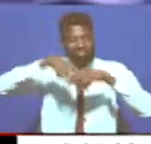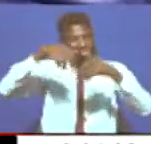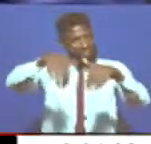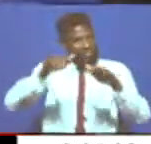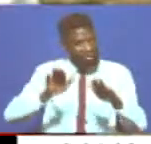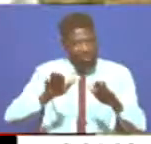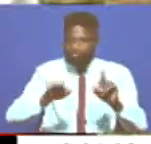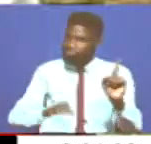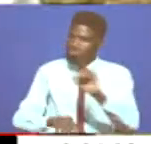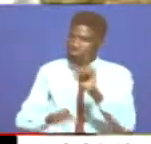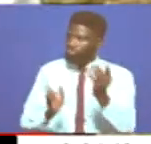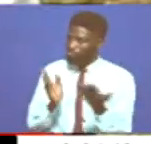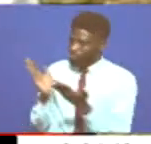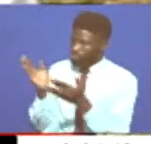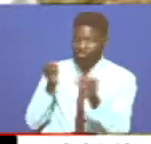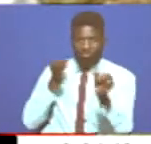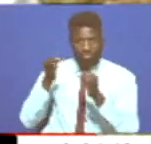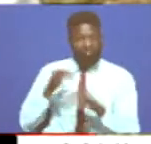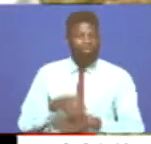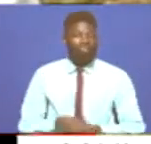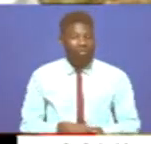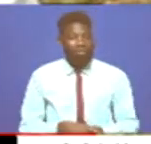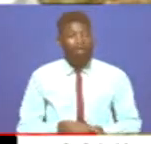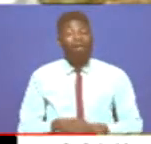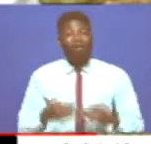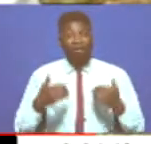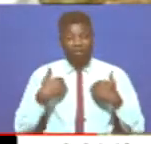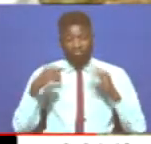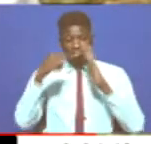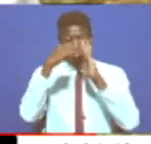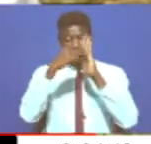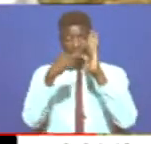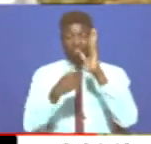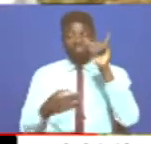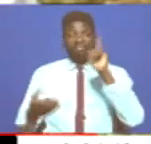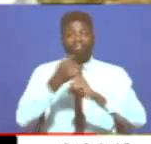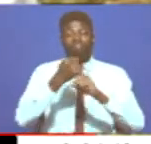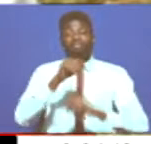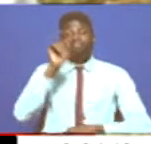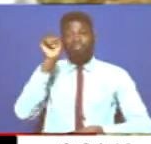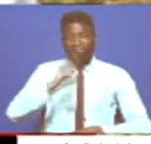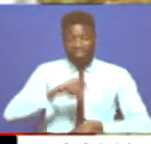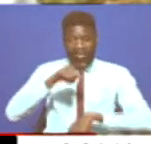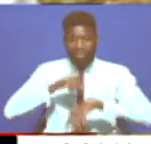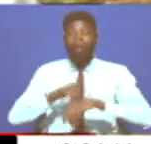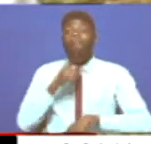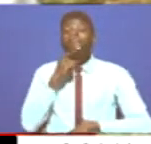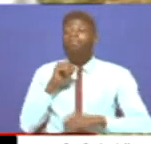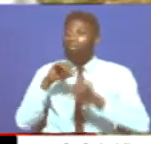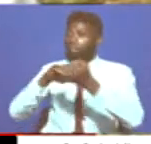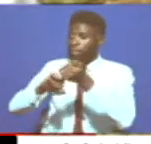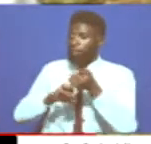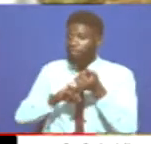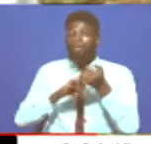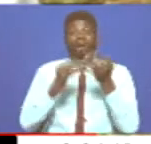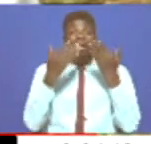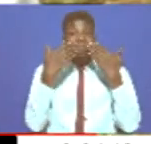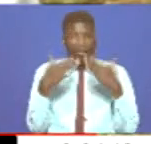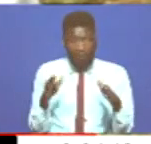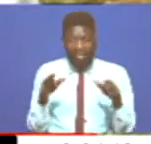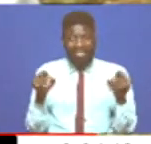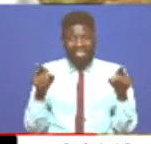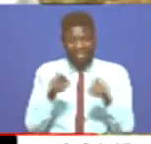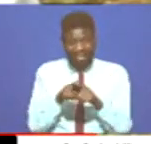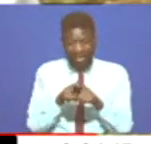Athanas explains. Kuna qualification where yule mzee akisha oa alafu amesaa mtoto.